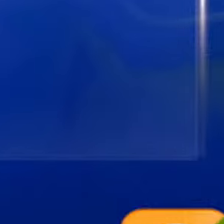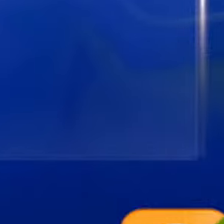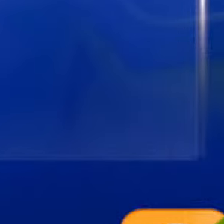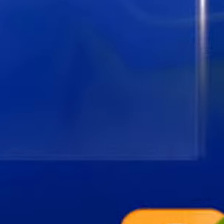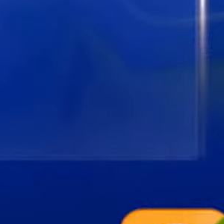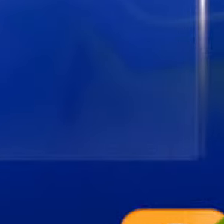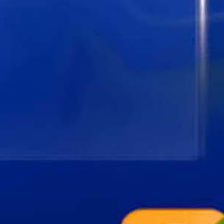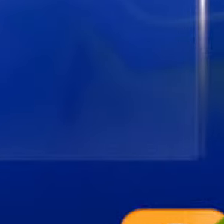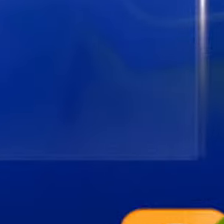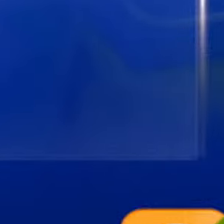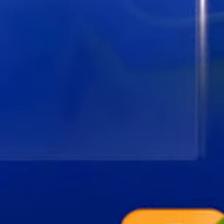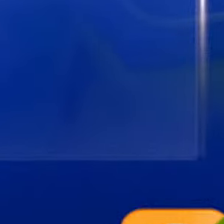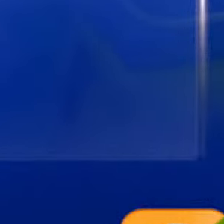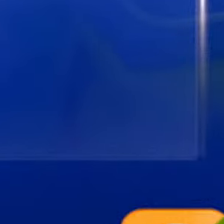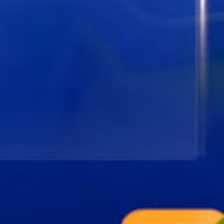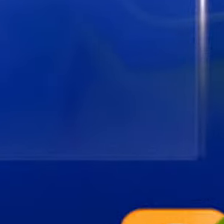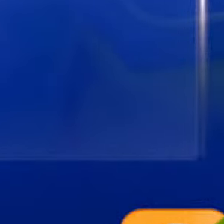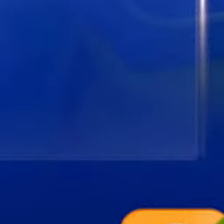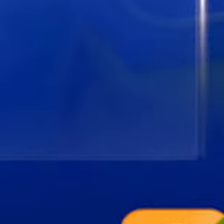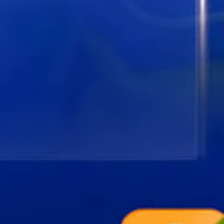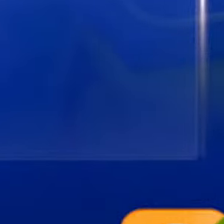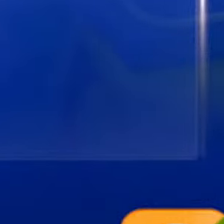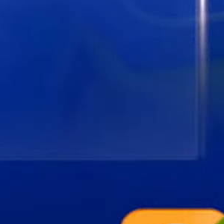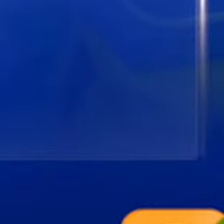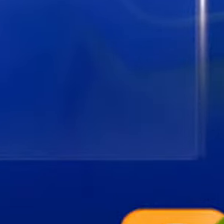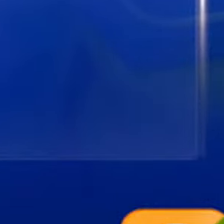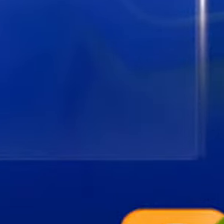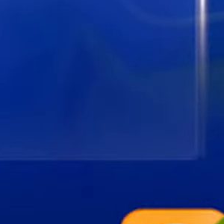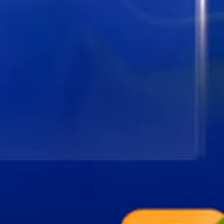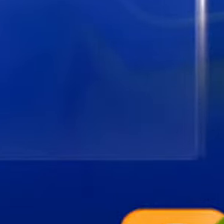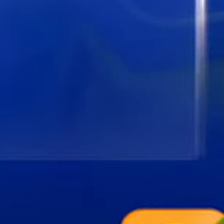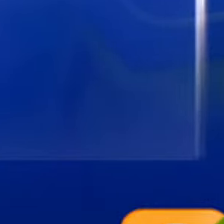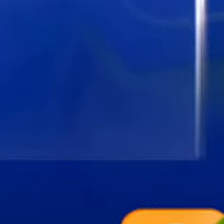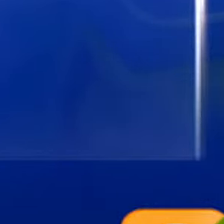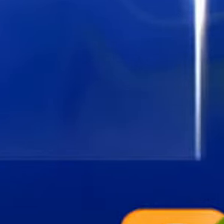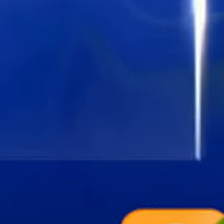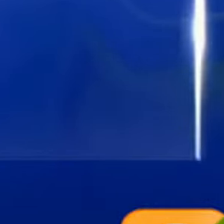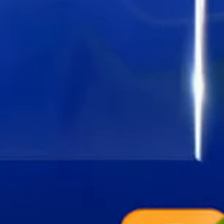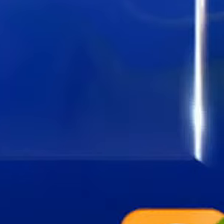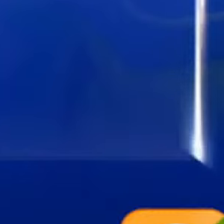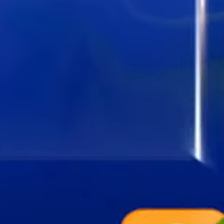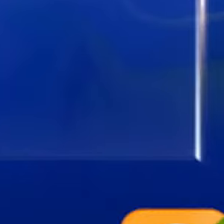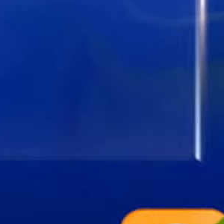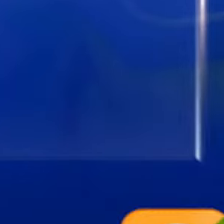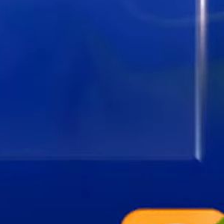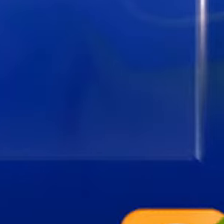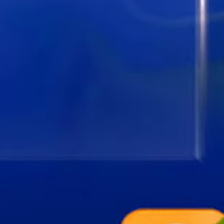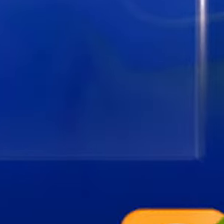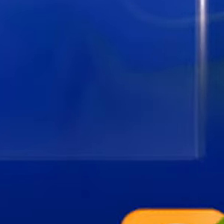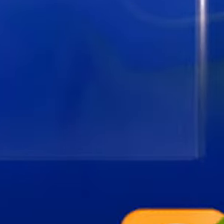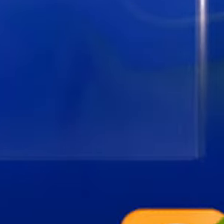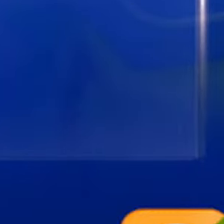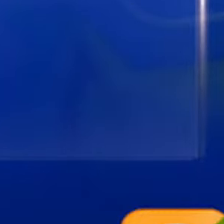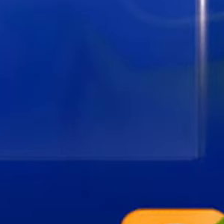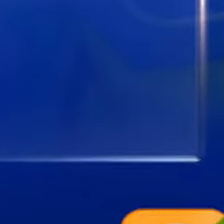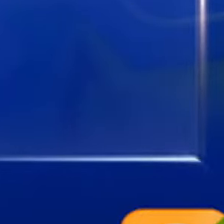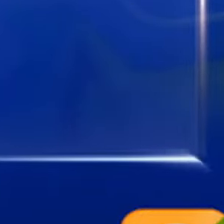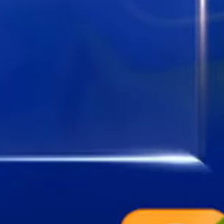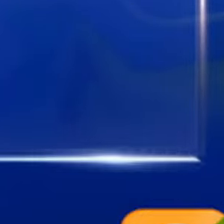big plan for the many high-rise buildings about to crop up. Sewerage is a big problem, isn't it? Oh,